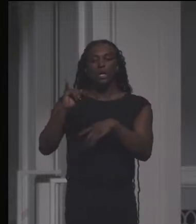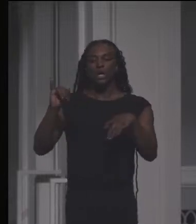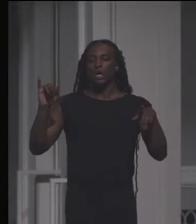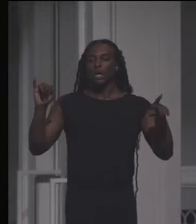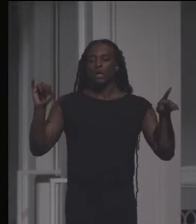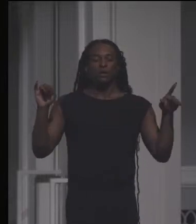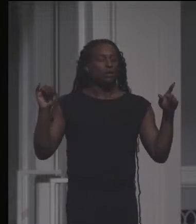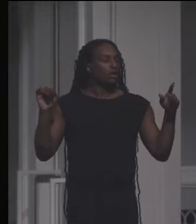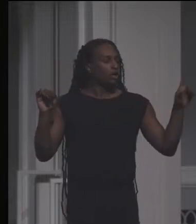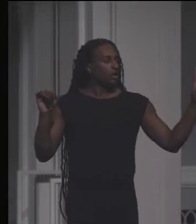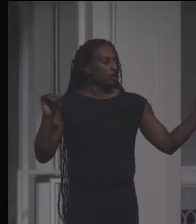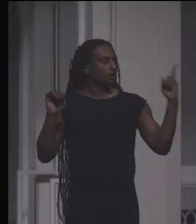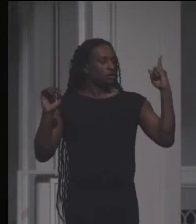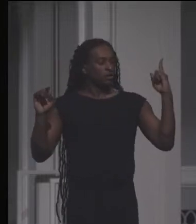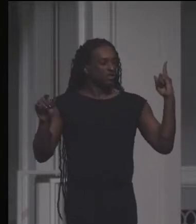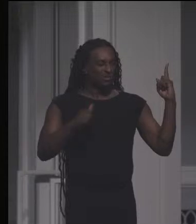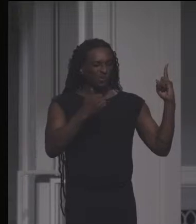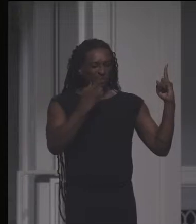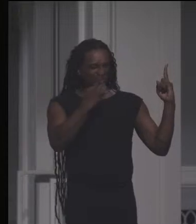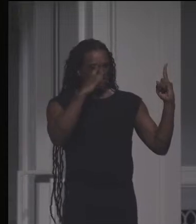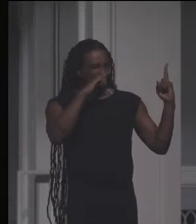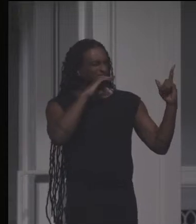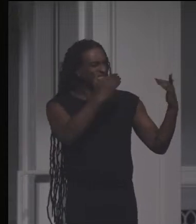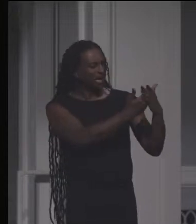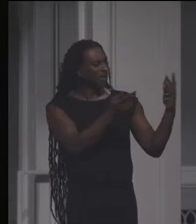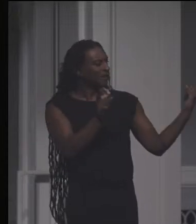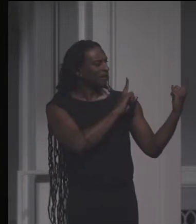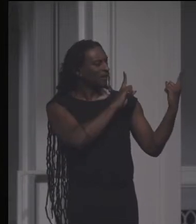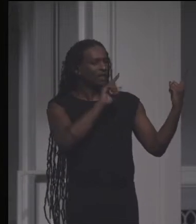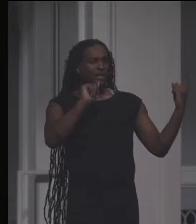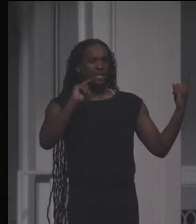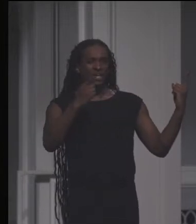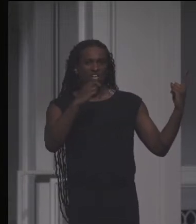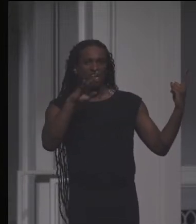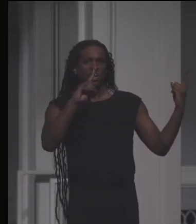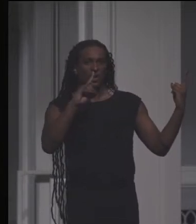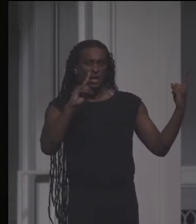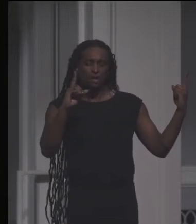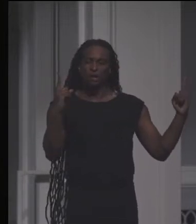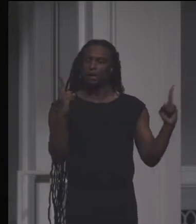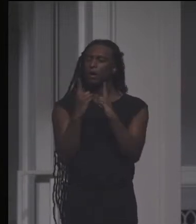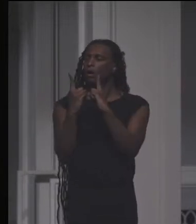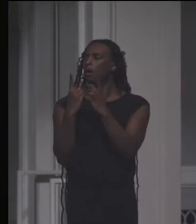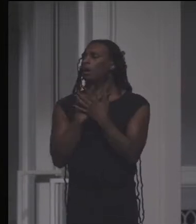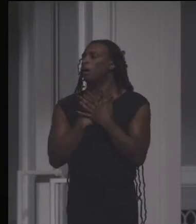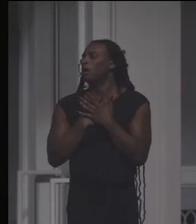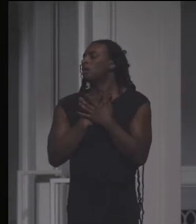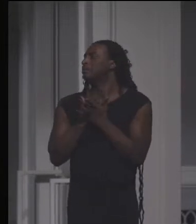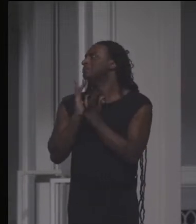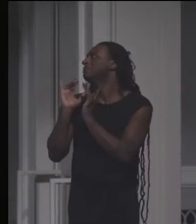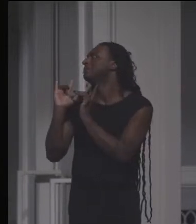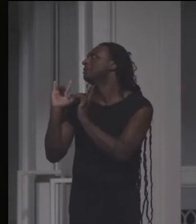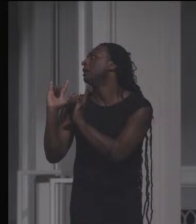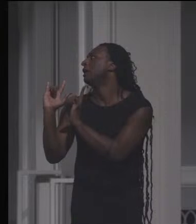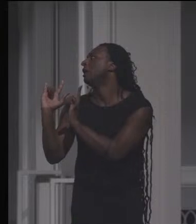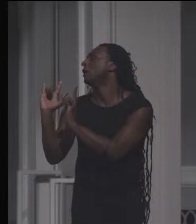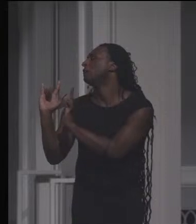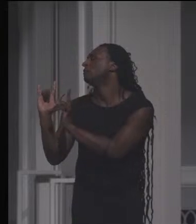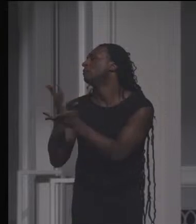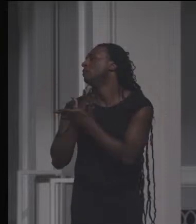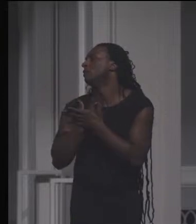marry Angharad. Angharad ton velen, he said, in a voice filled with